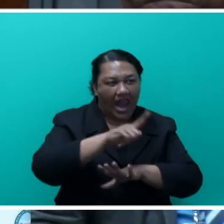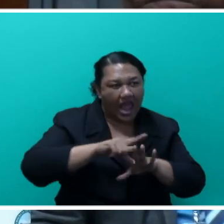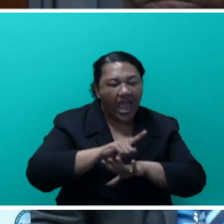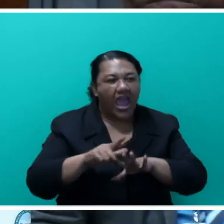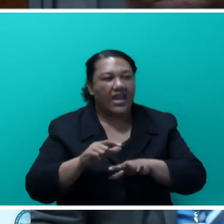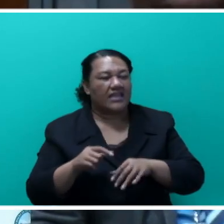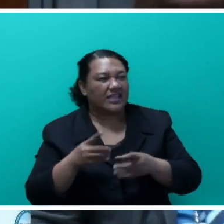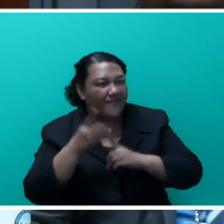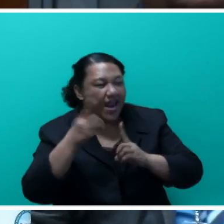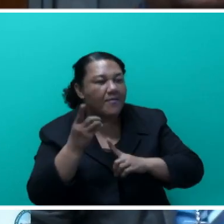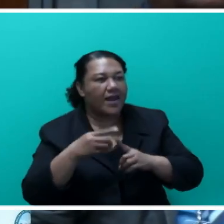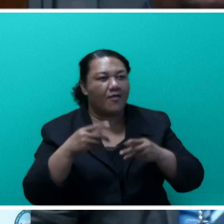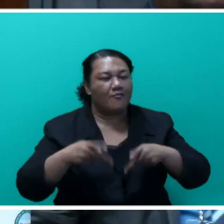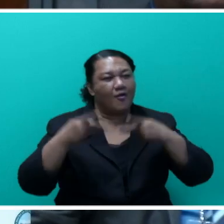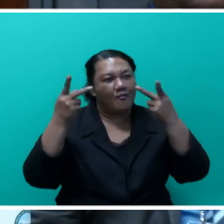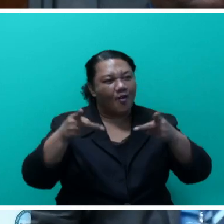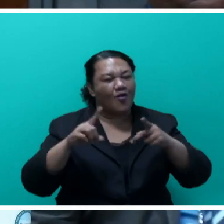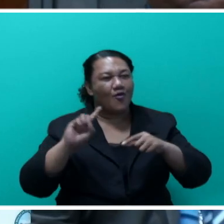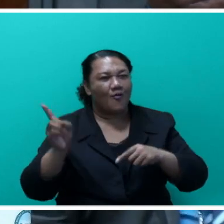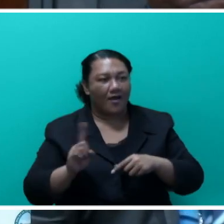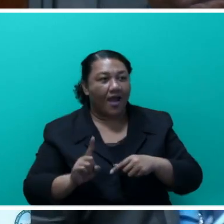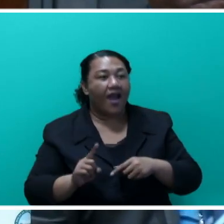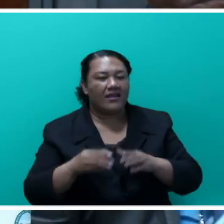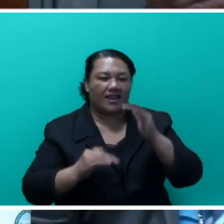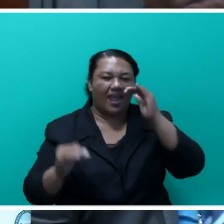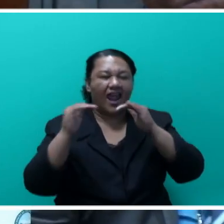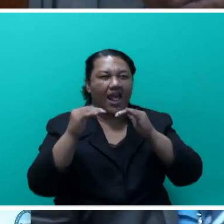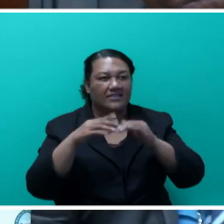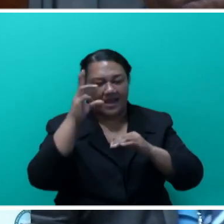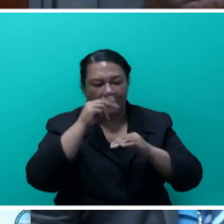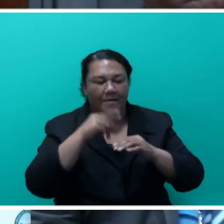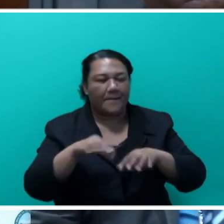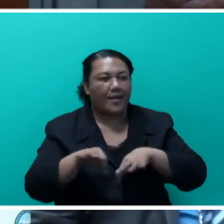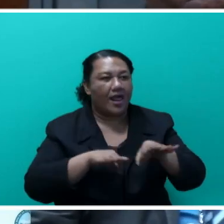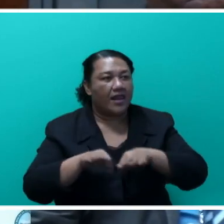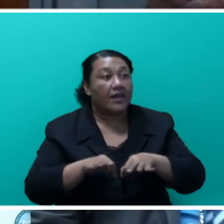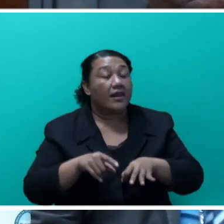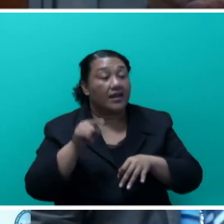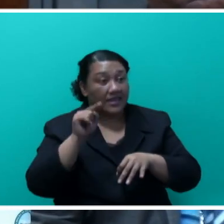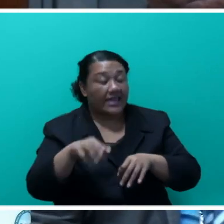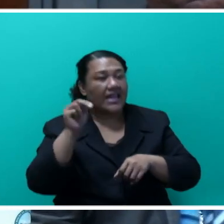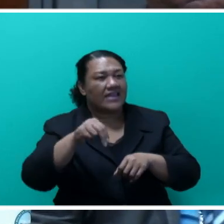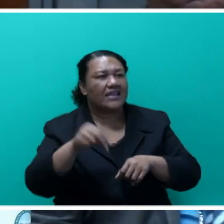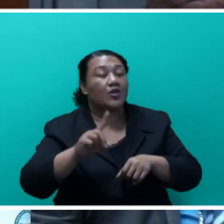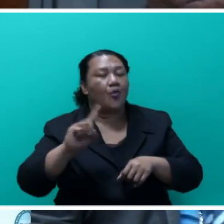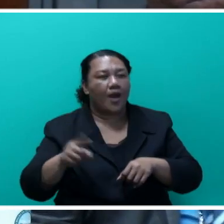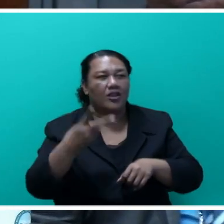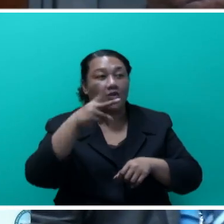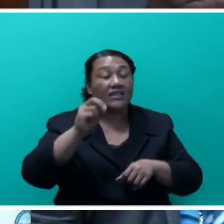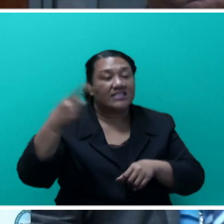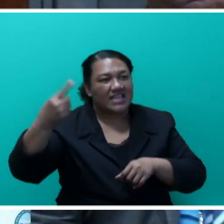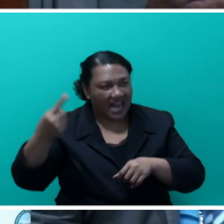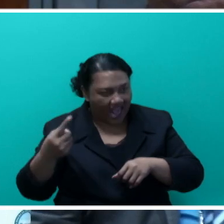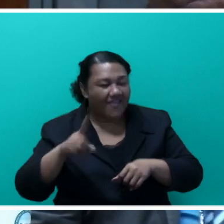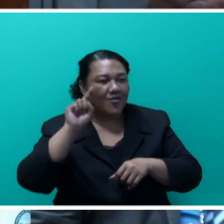promote legislative reforms, and enhance urban planning. Hence, the need to review 2011 National